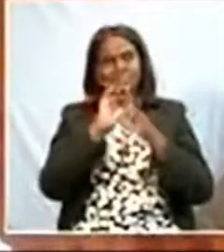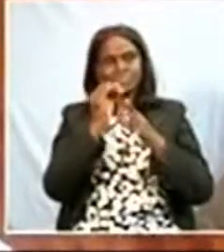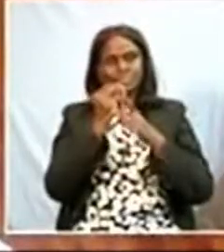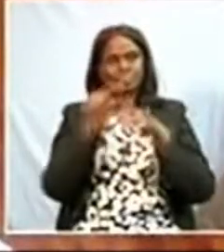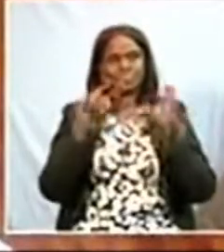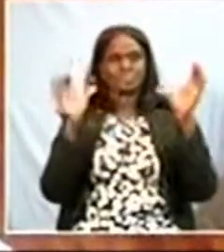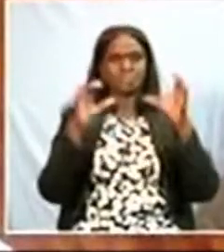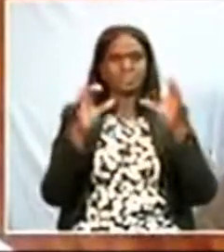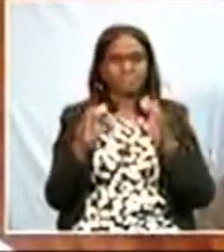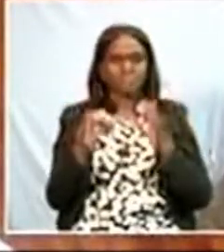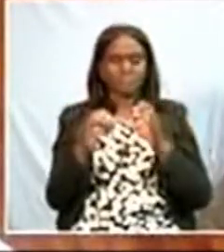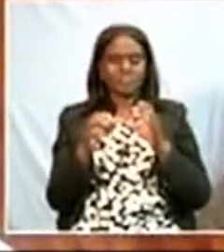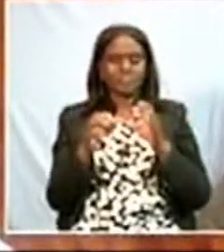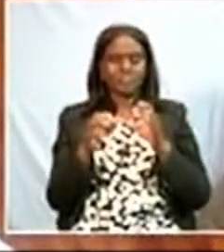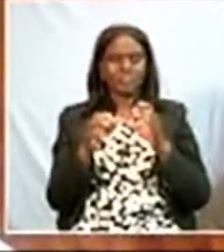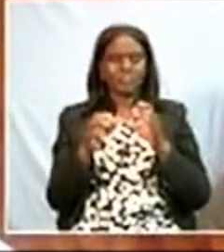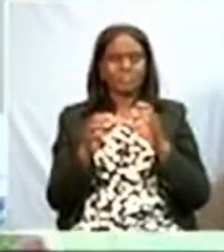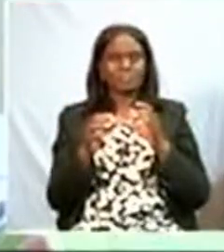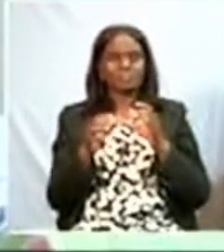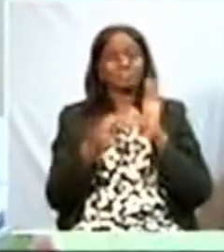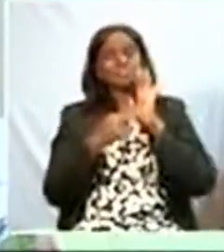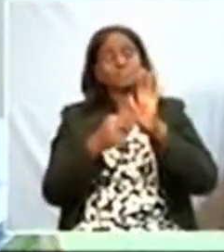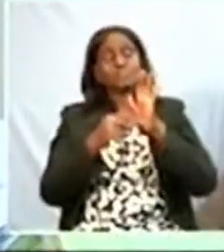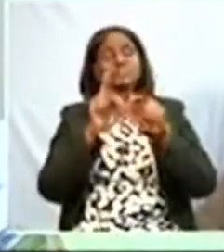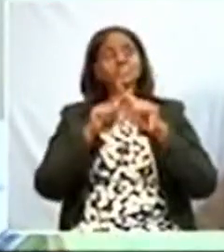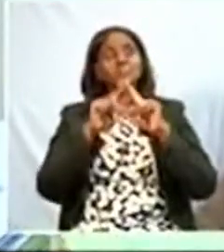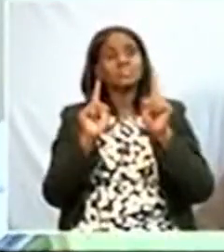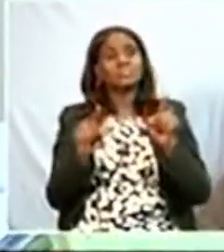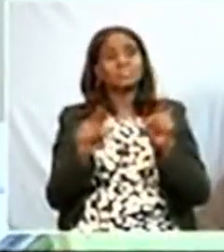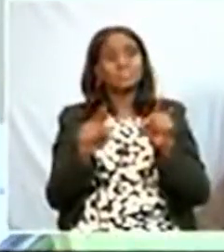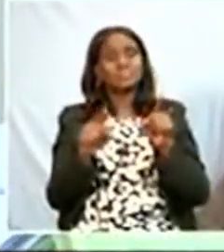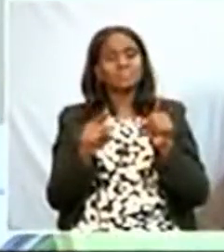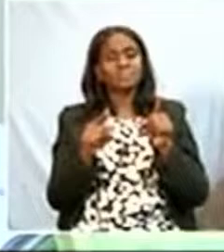saying, does it sound strange?